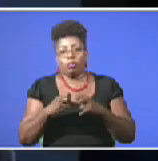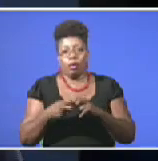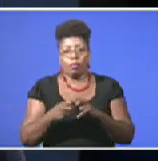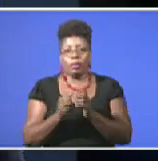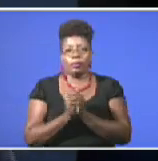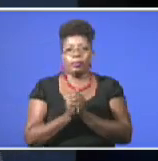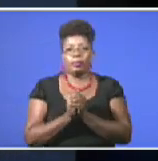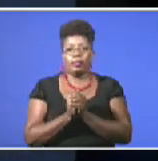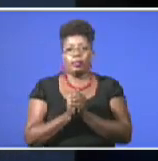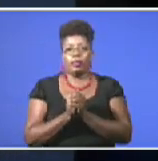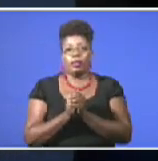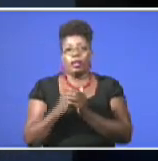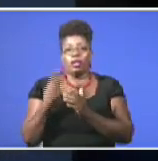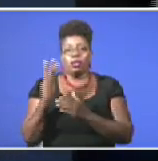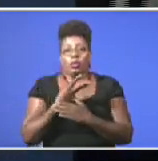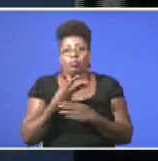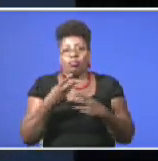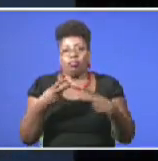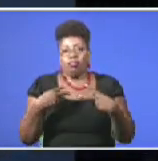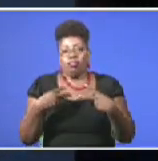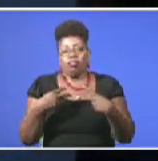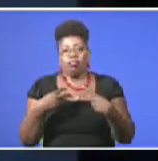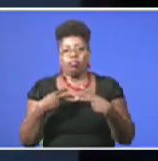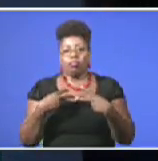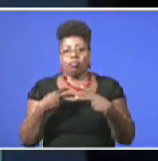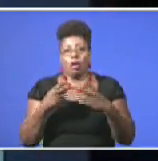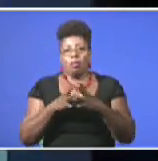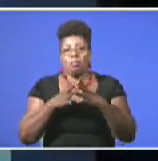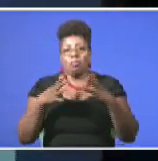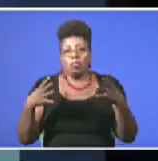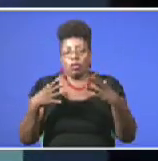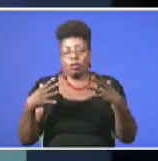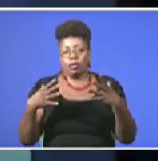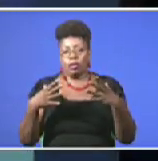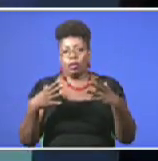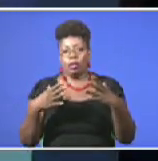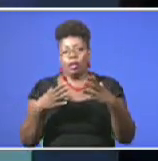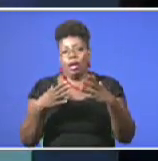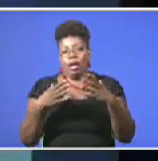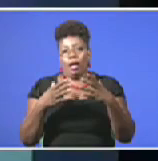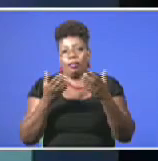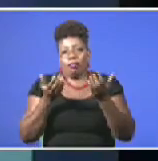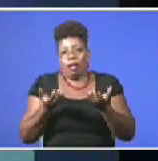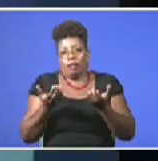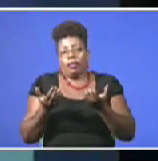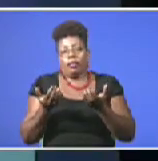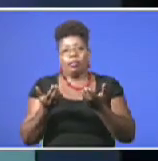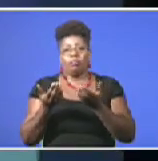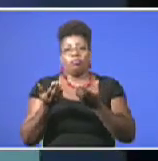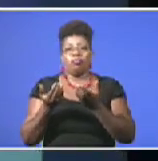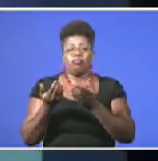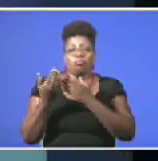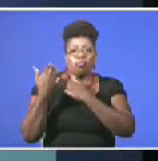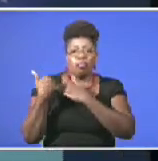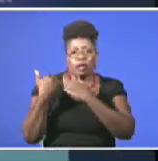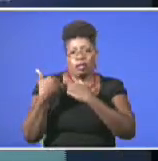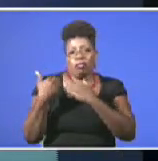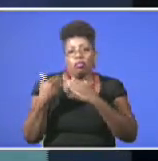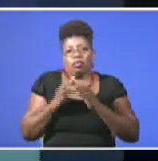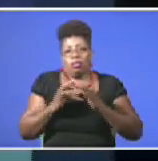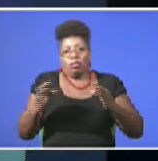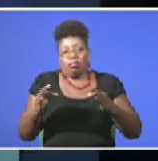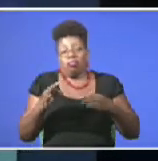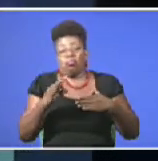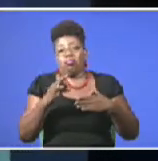We bear probably one of the most significant burdens of overweight and obesity, myself